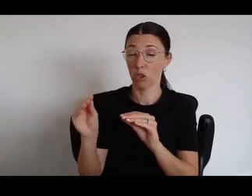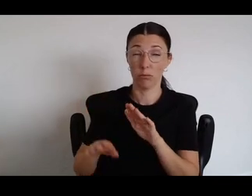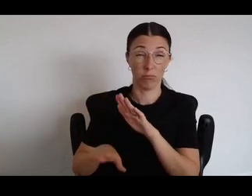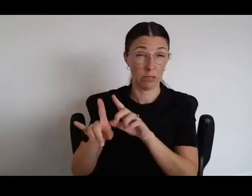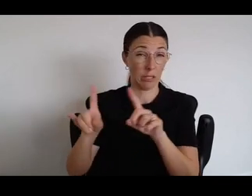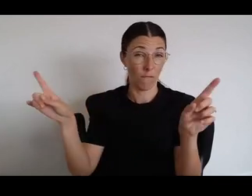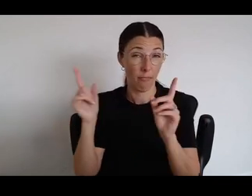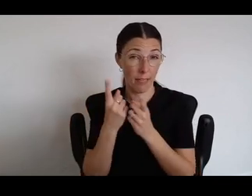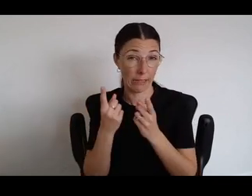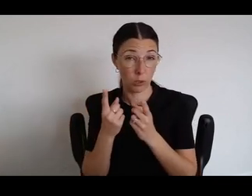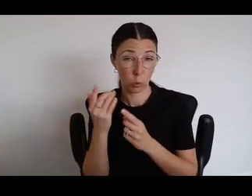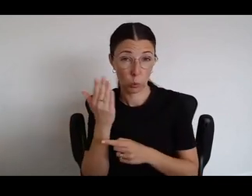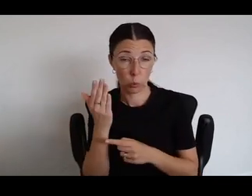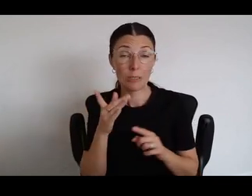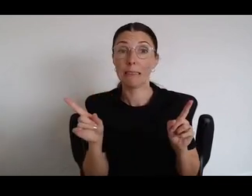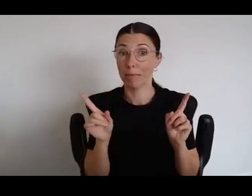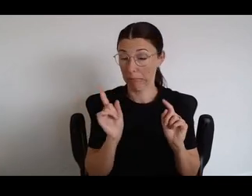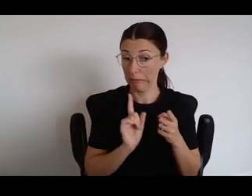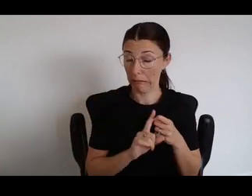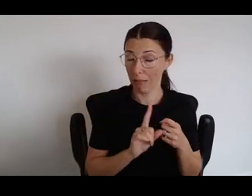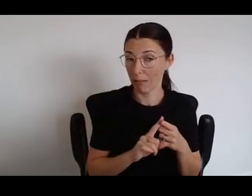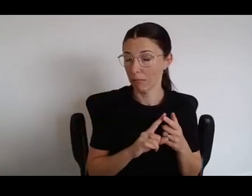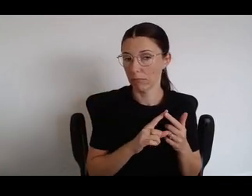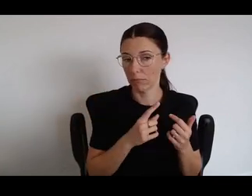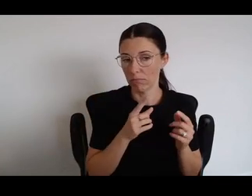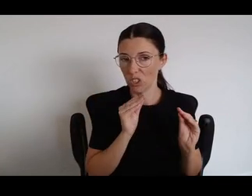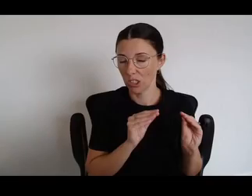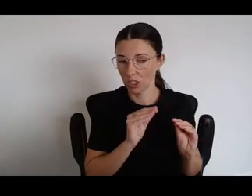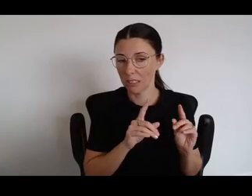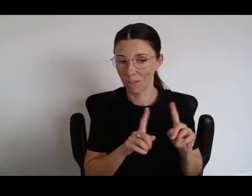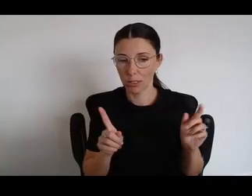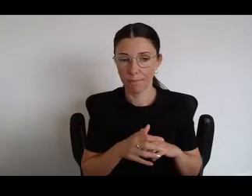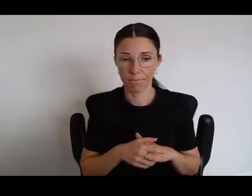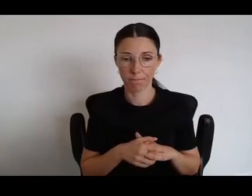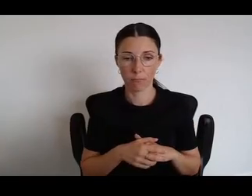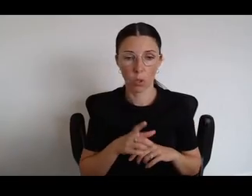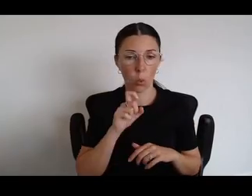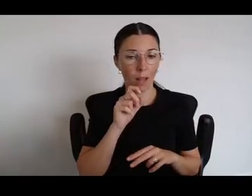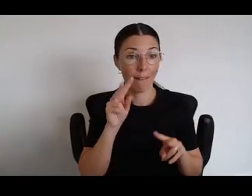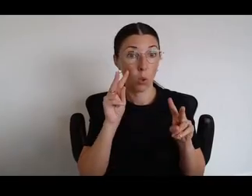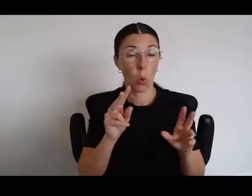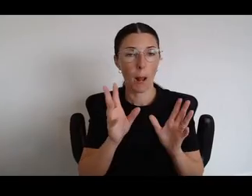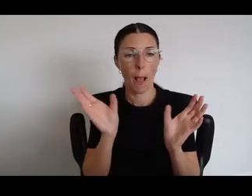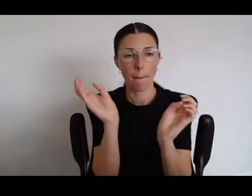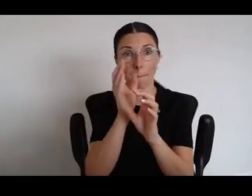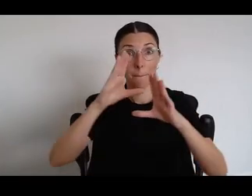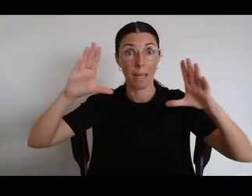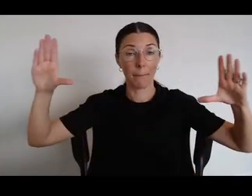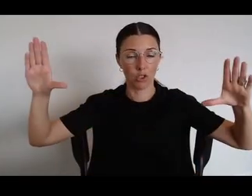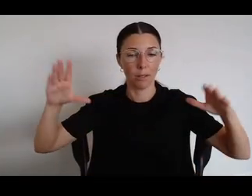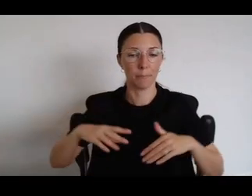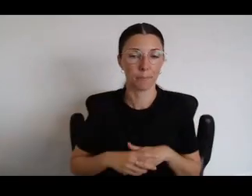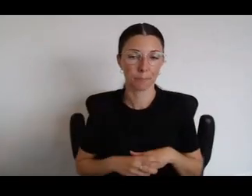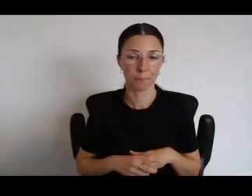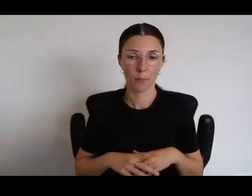do. So we're going to look at the education as a kind of a big picture thing. So the question here is that what do we need